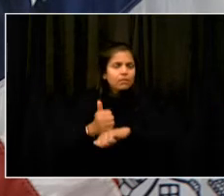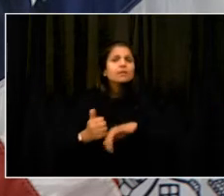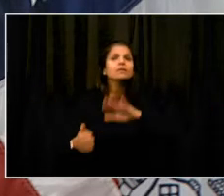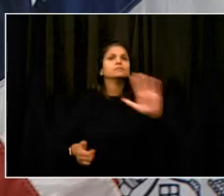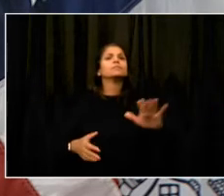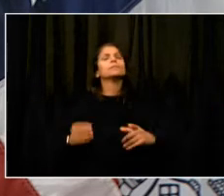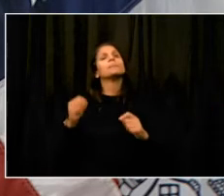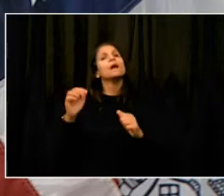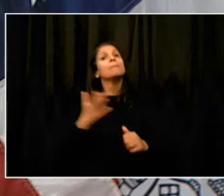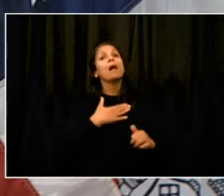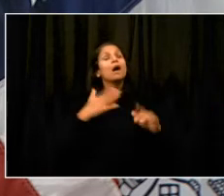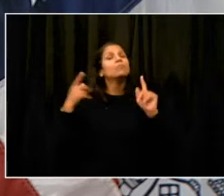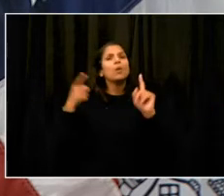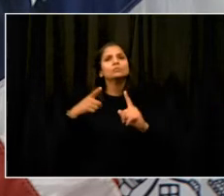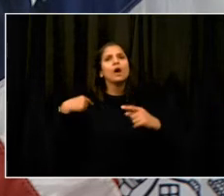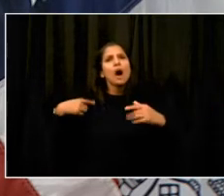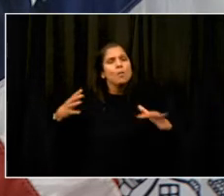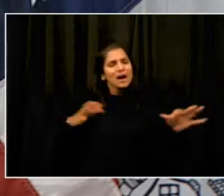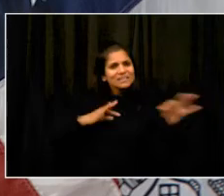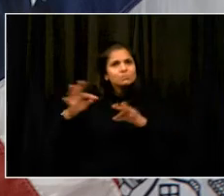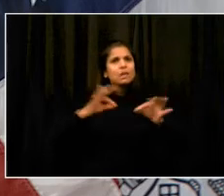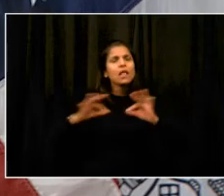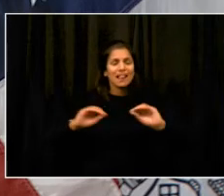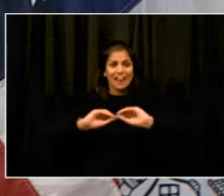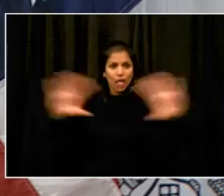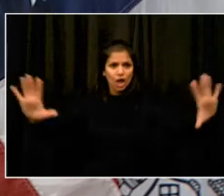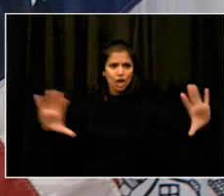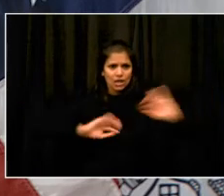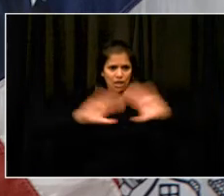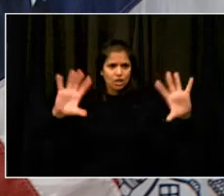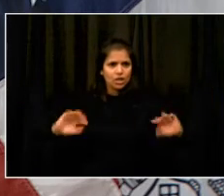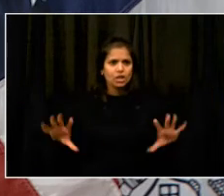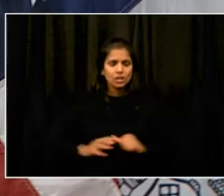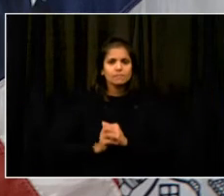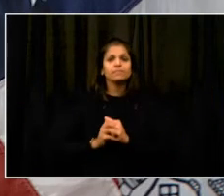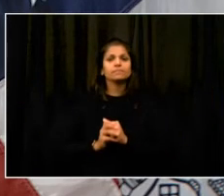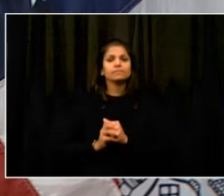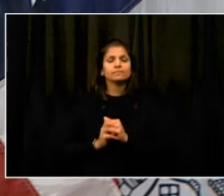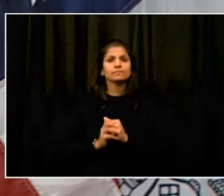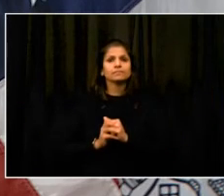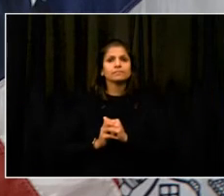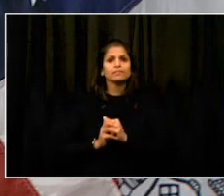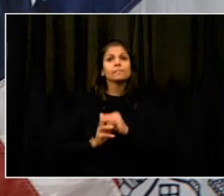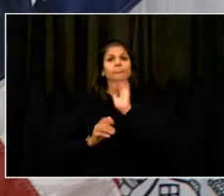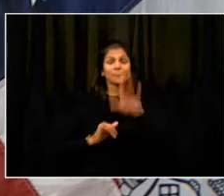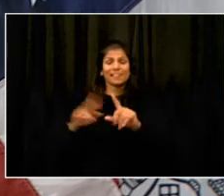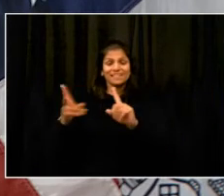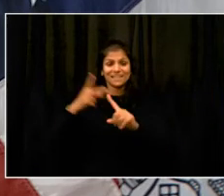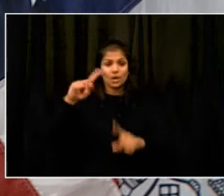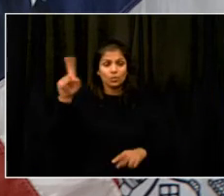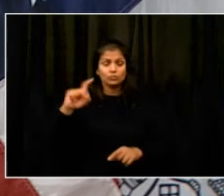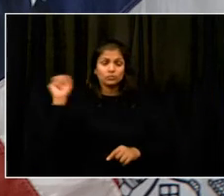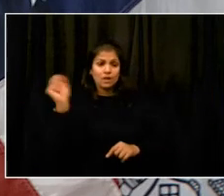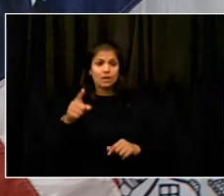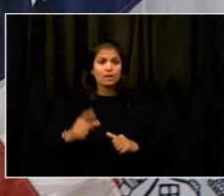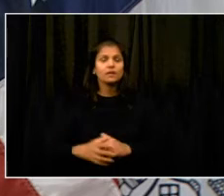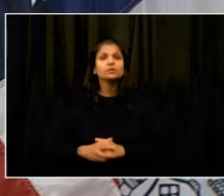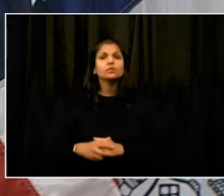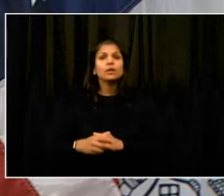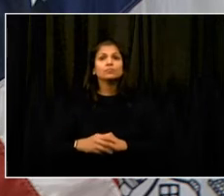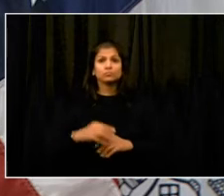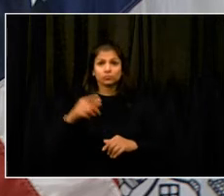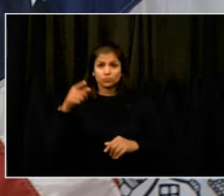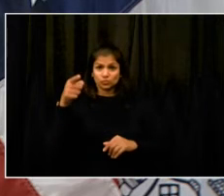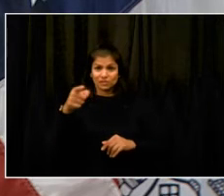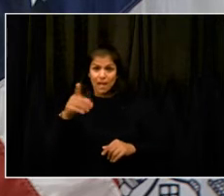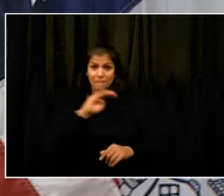Okay, so just in regard to testing, Mr. Mayor, are you tested regularly? And if so, how often? Where are you tested?